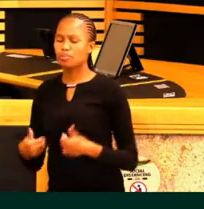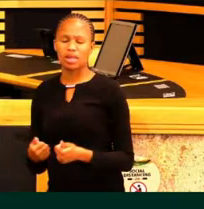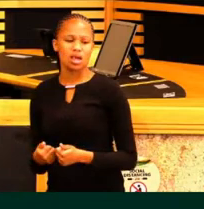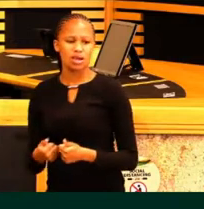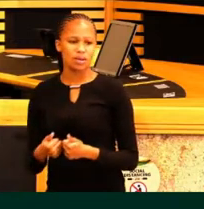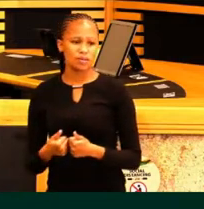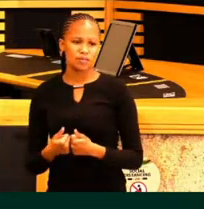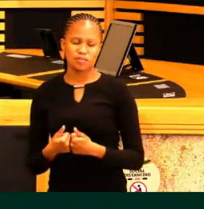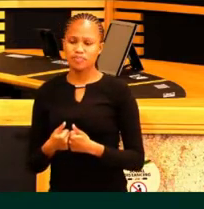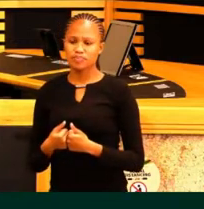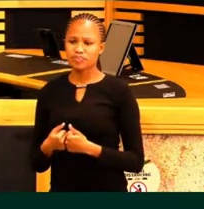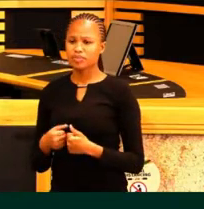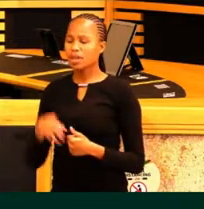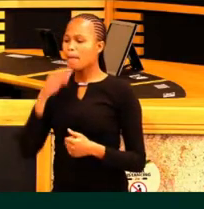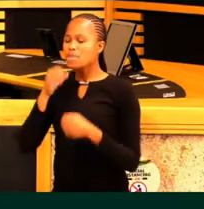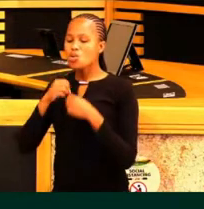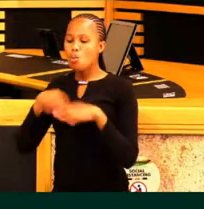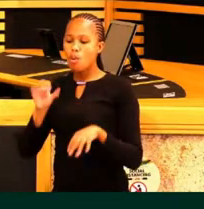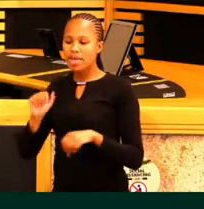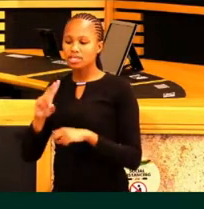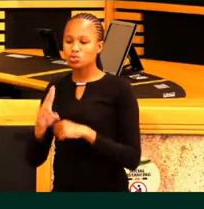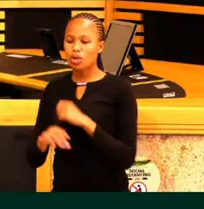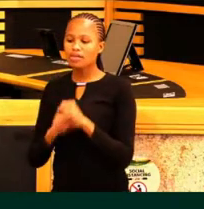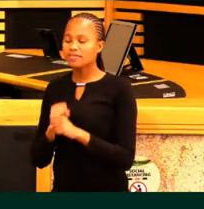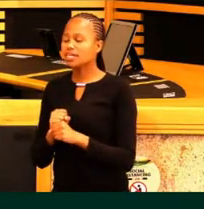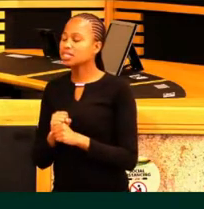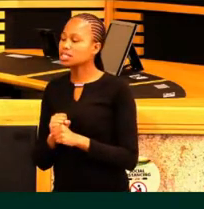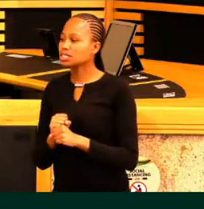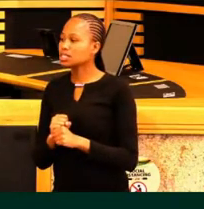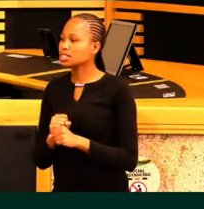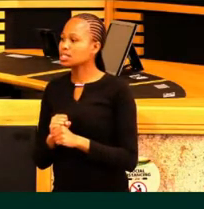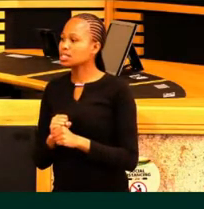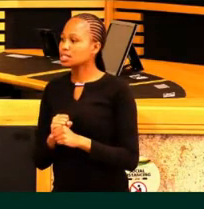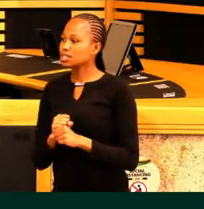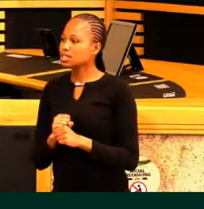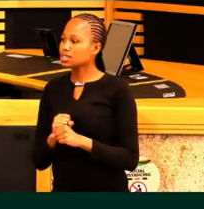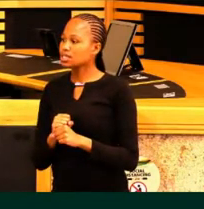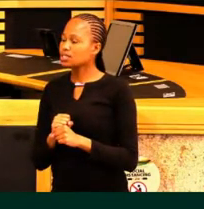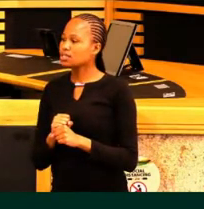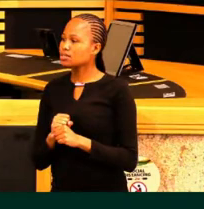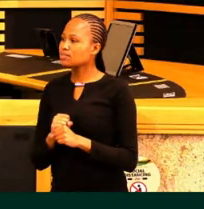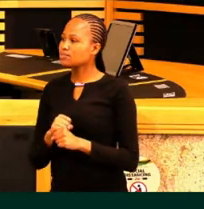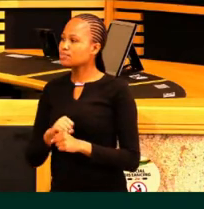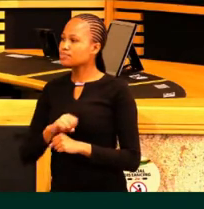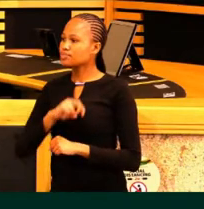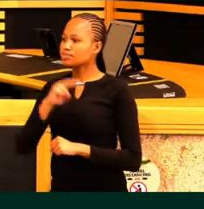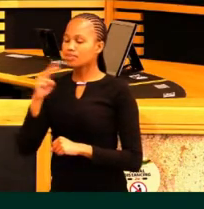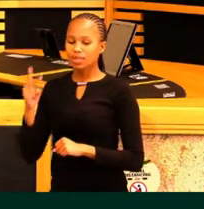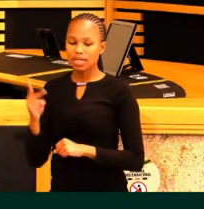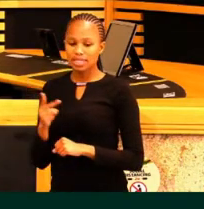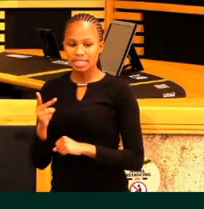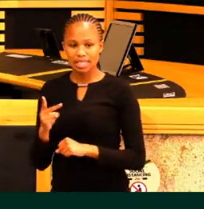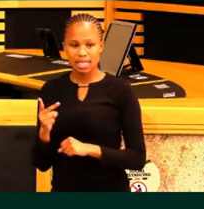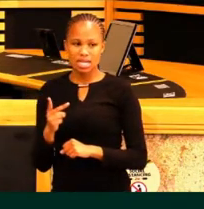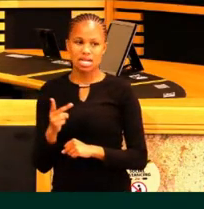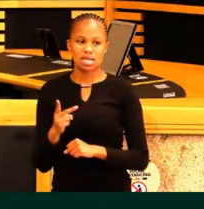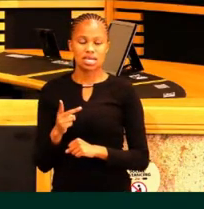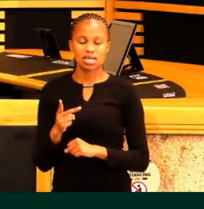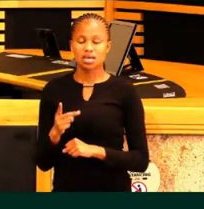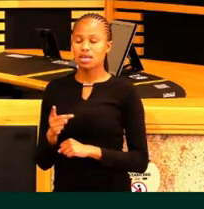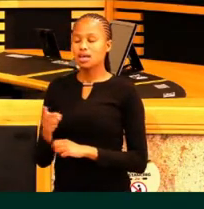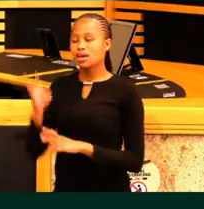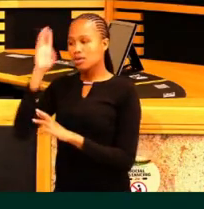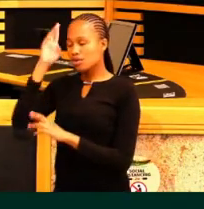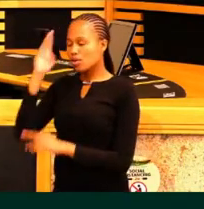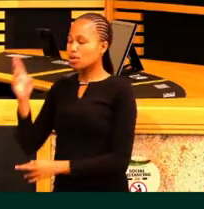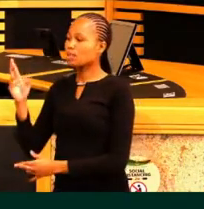it's a wasted 12 years it's a wasted 12 years secondly um honorable speaker a noticeable